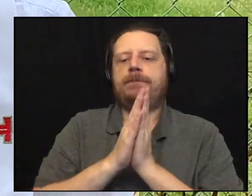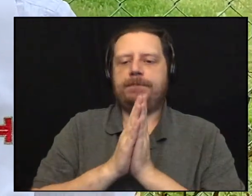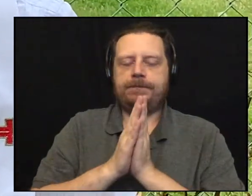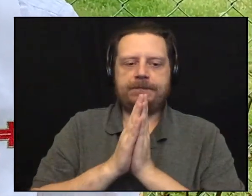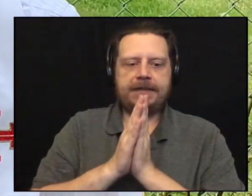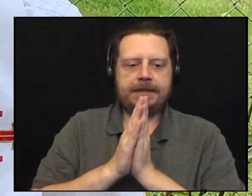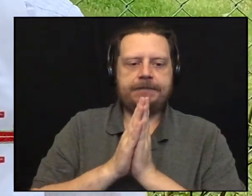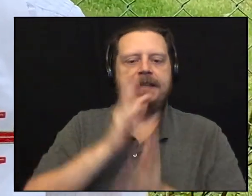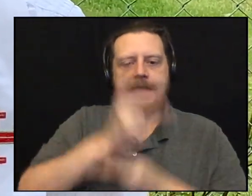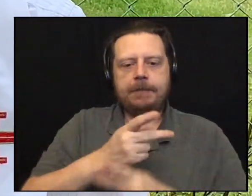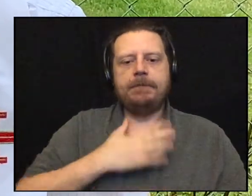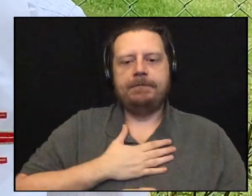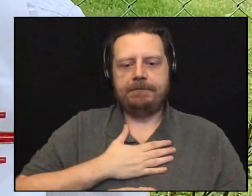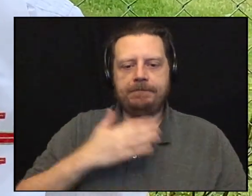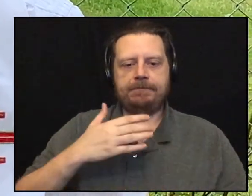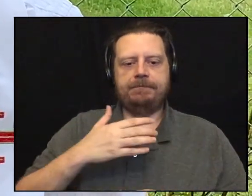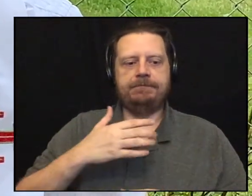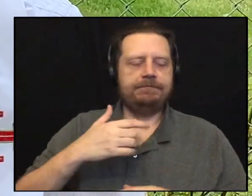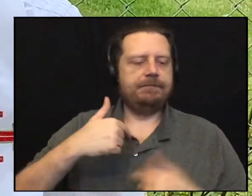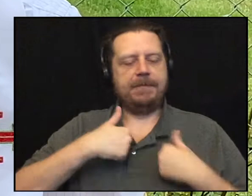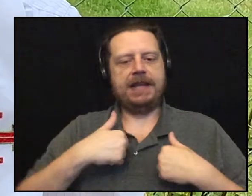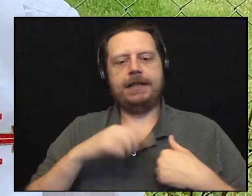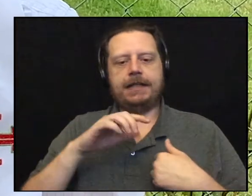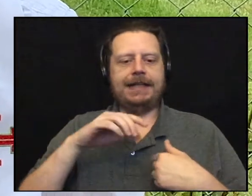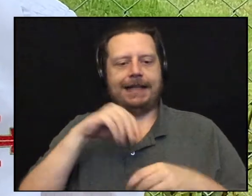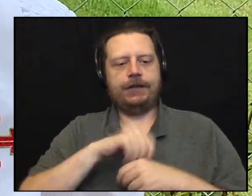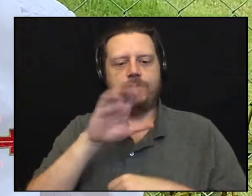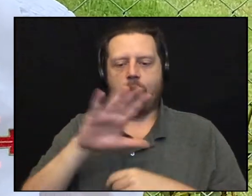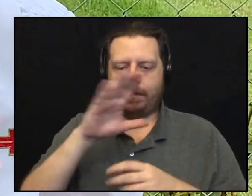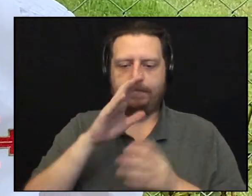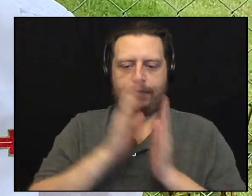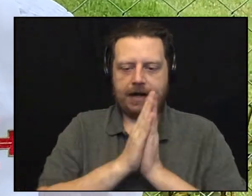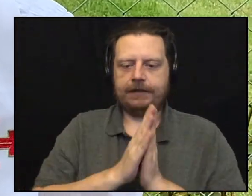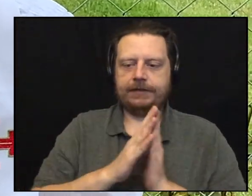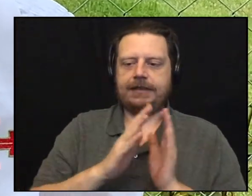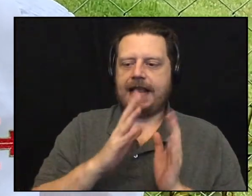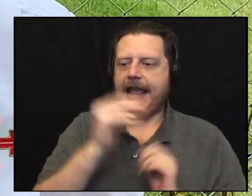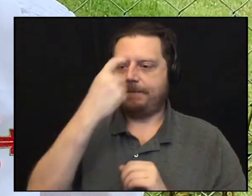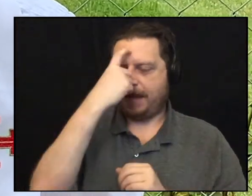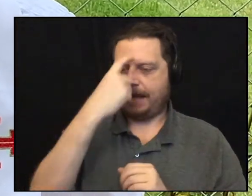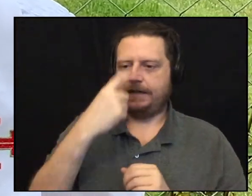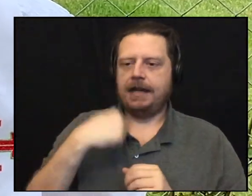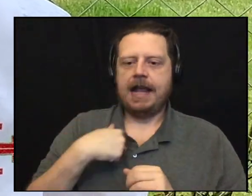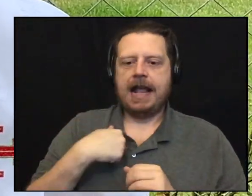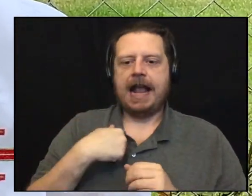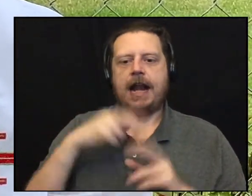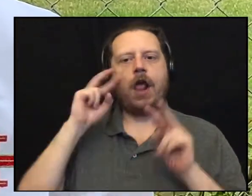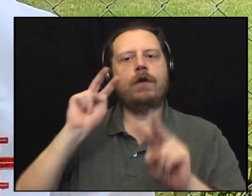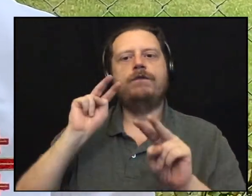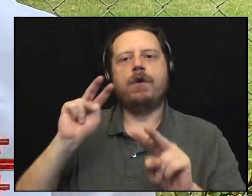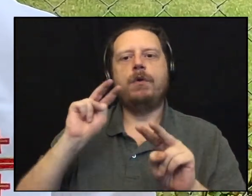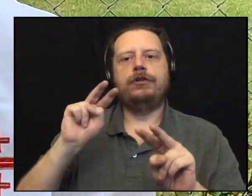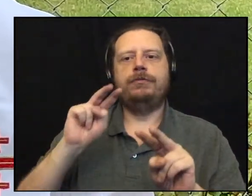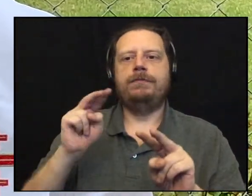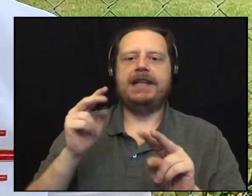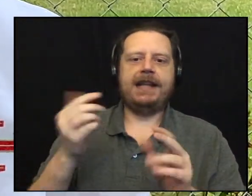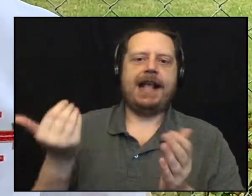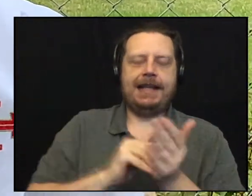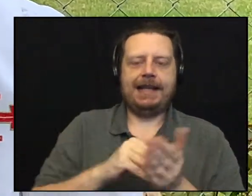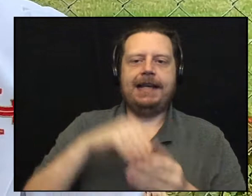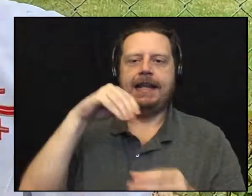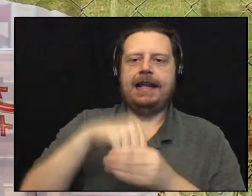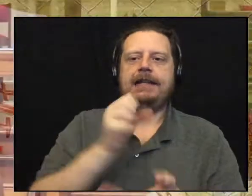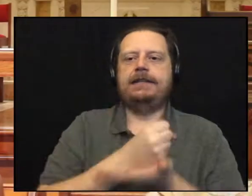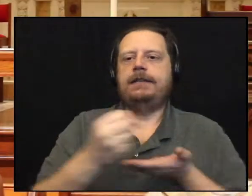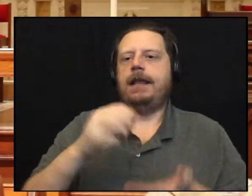that you're in mine. And I long for that day we can be together at St. Margaret's in D.C. God bless.